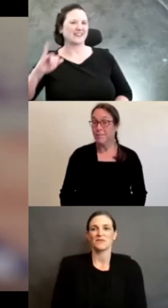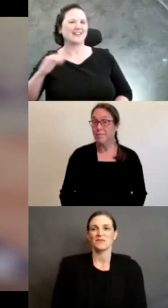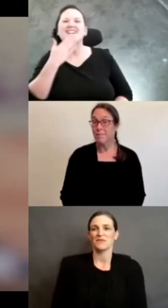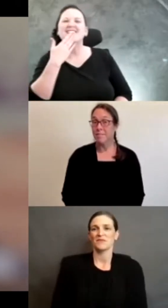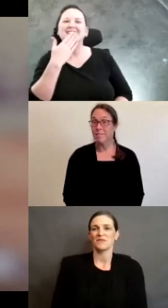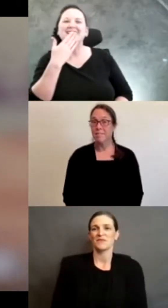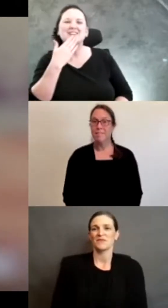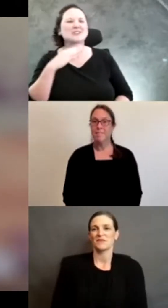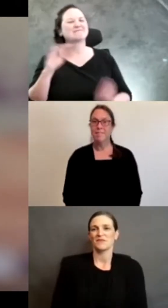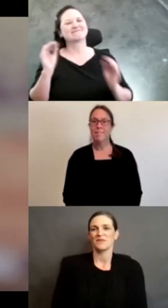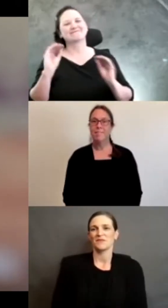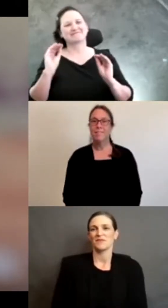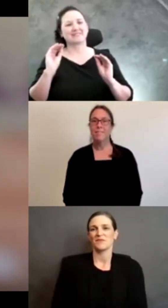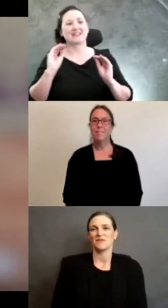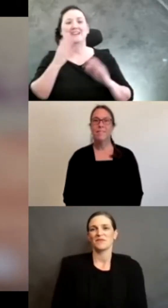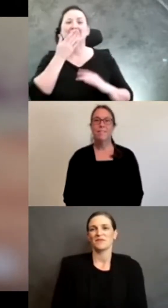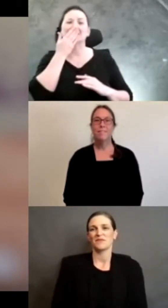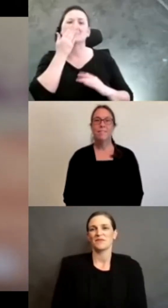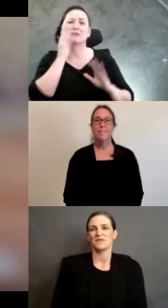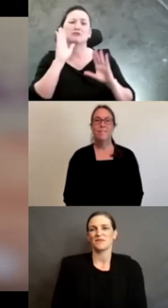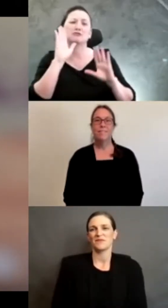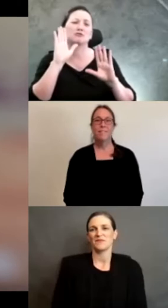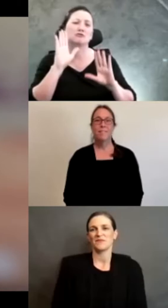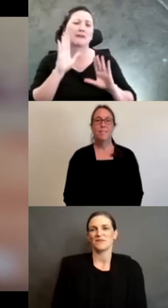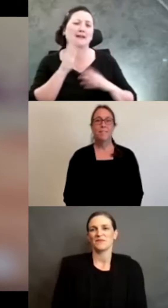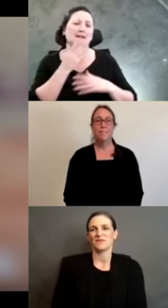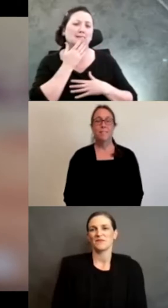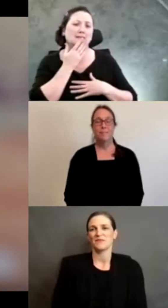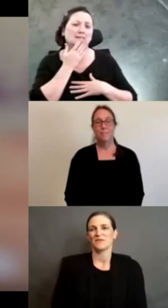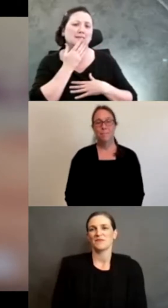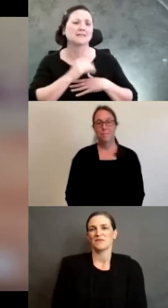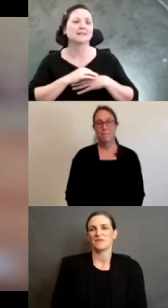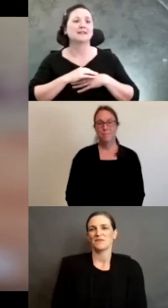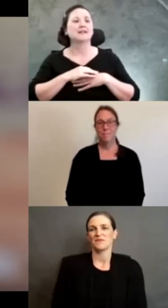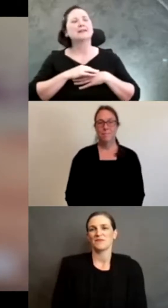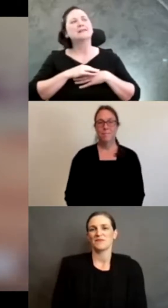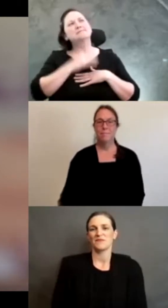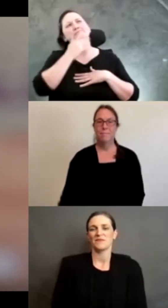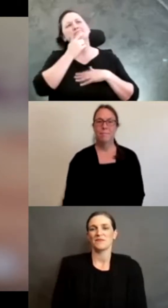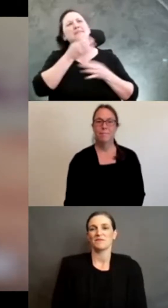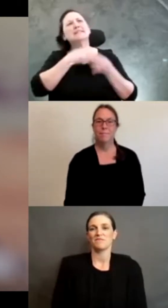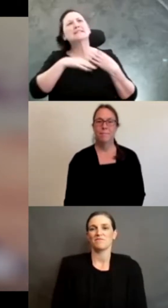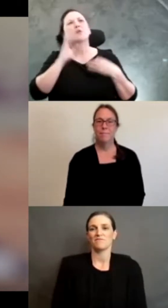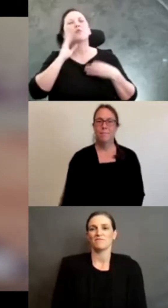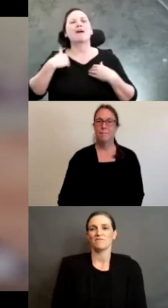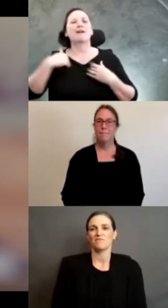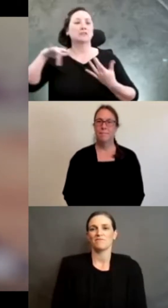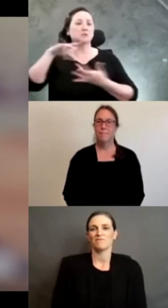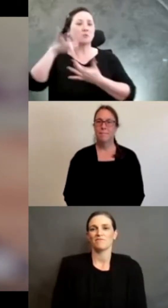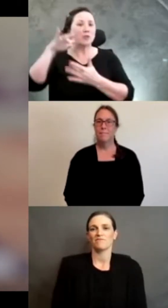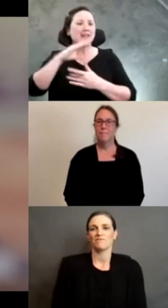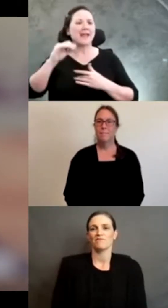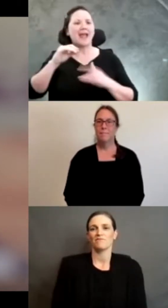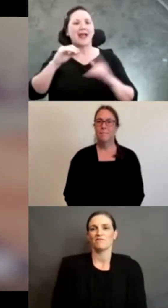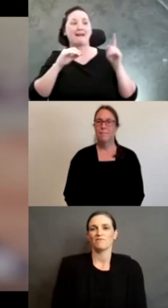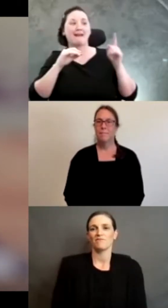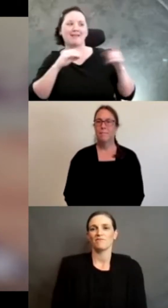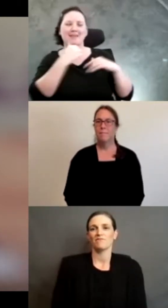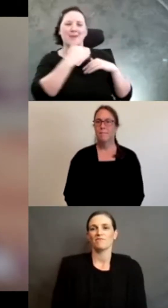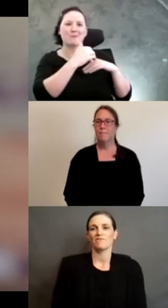does smell fantastic, I'll tell you that. I'll have a smoothie and a slice of that banana nut